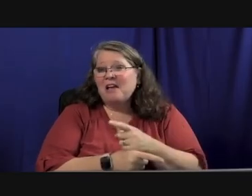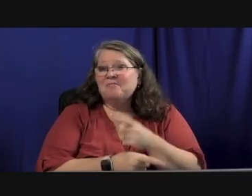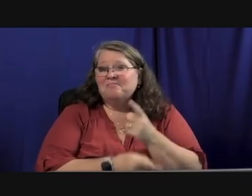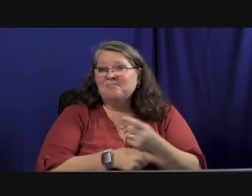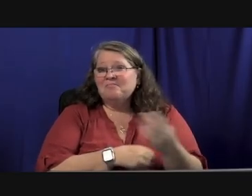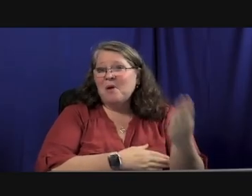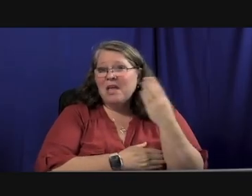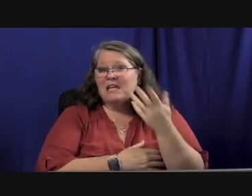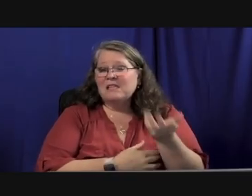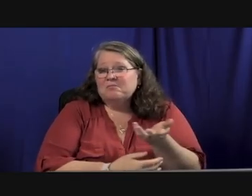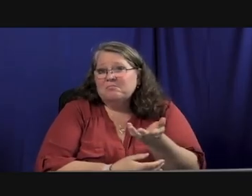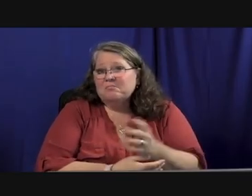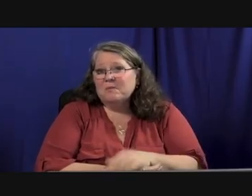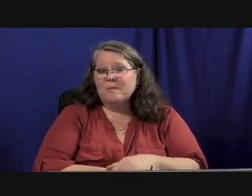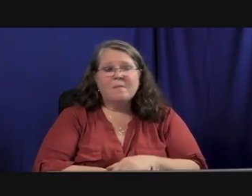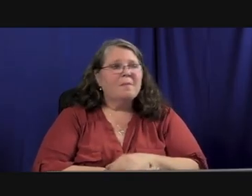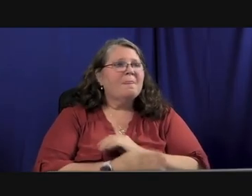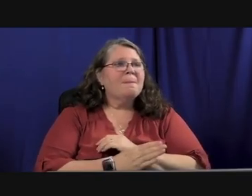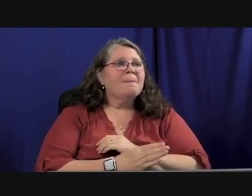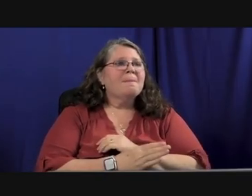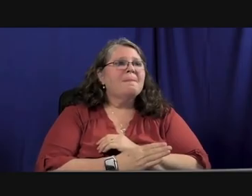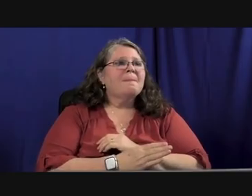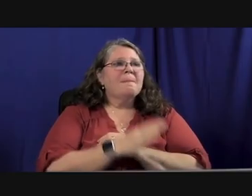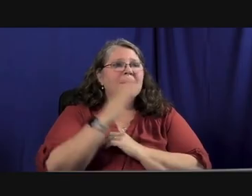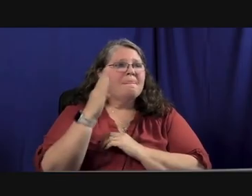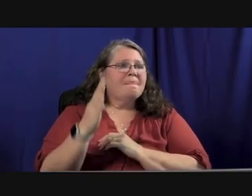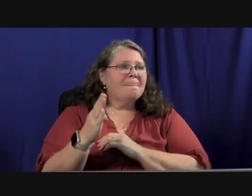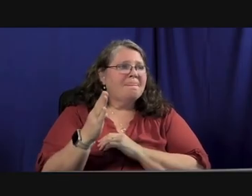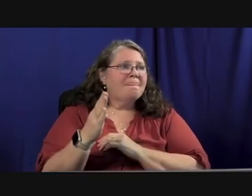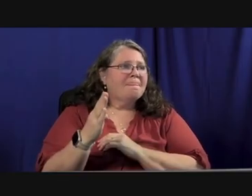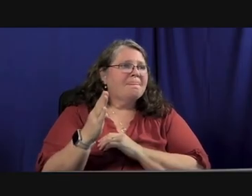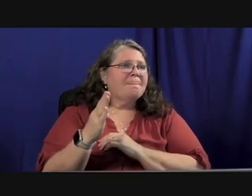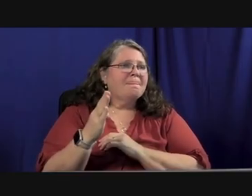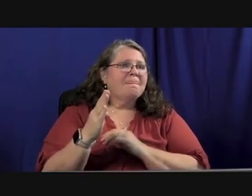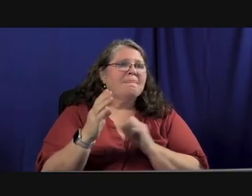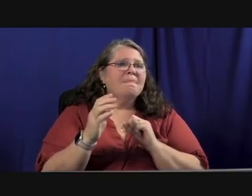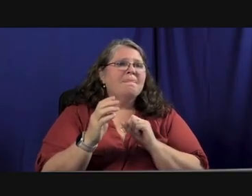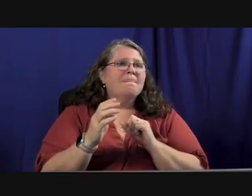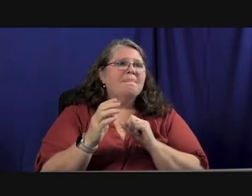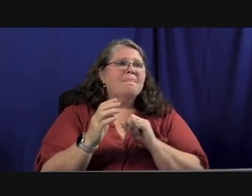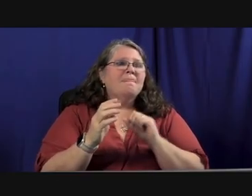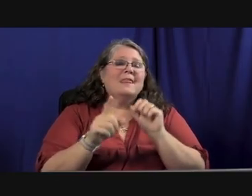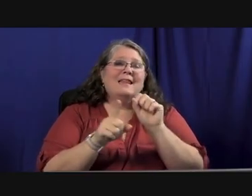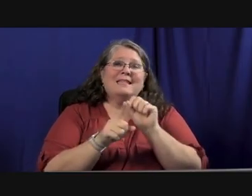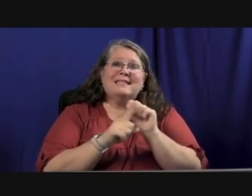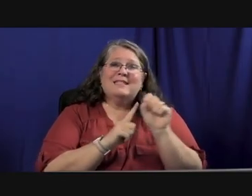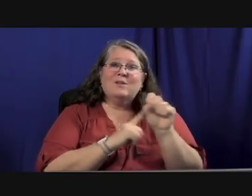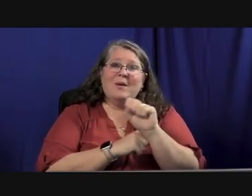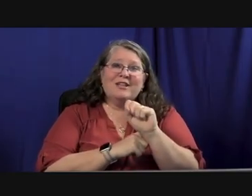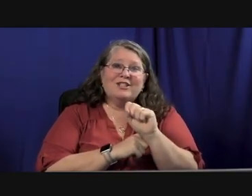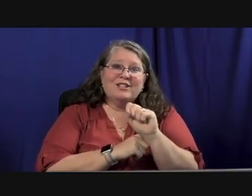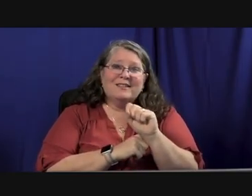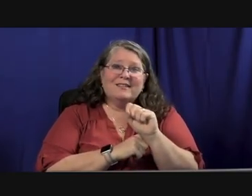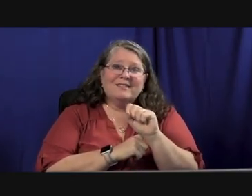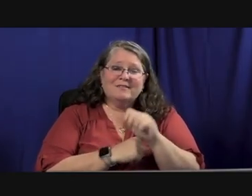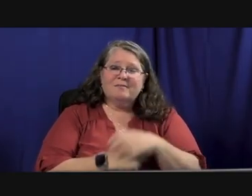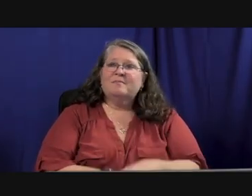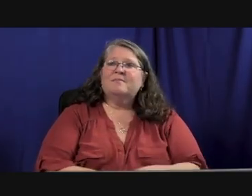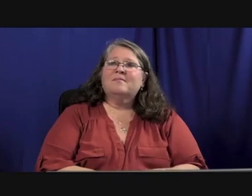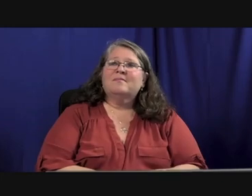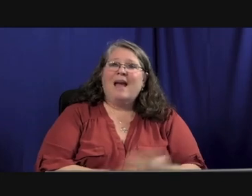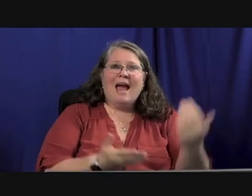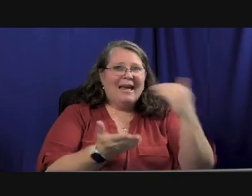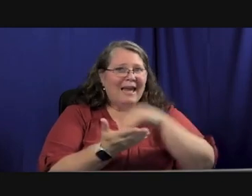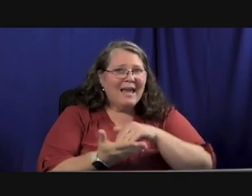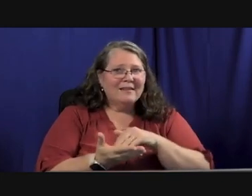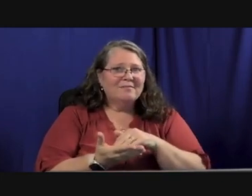it'll be maybe 11 o'clock. And the person will say, is it 11 o'clock? And they'll look at the watch and say, yeah, it's 11 o'clock. And that's how they get that confirmed information as far as